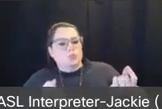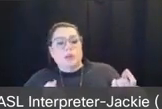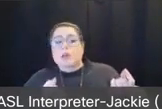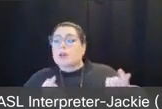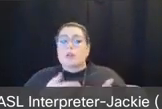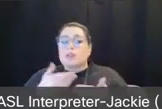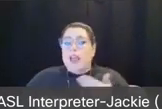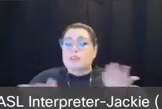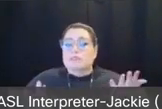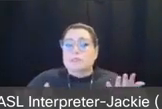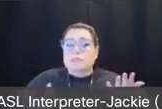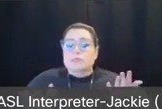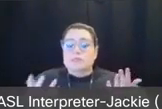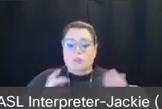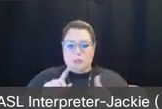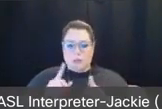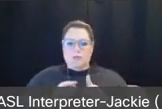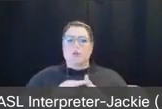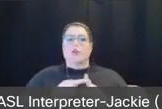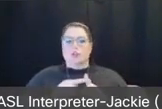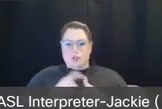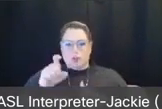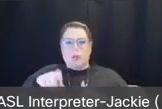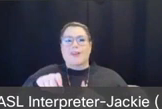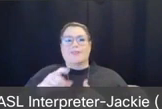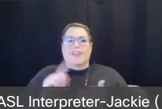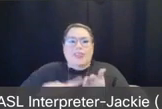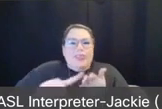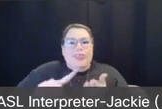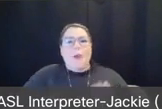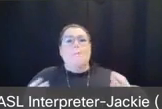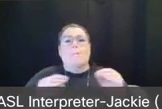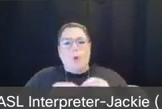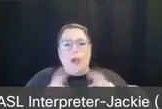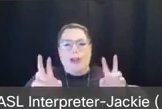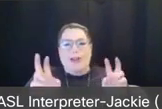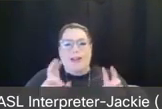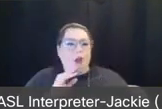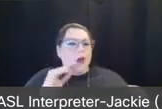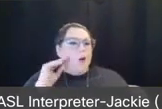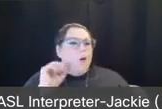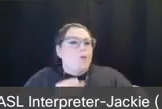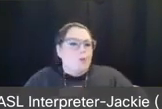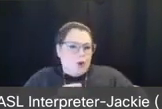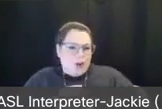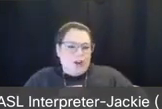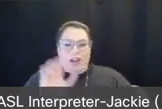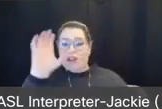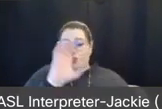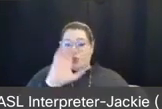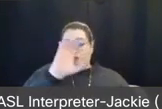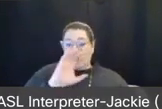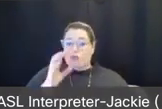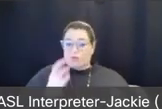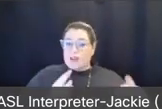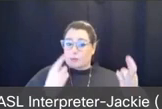do first? One is you have to do your homework. So you want to get recommendations. So you can go on